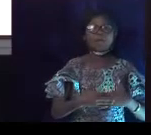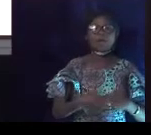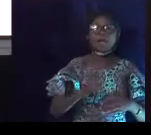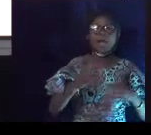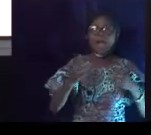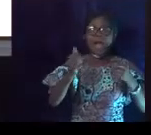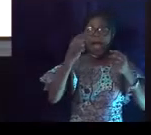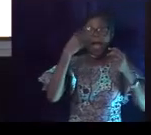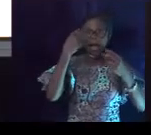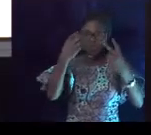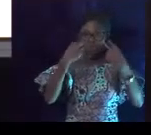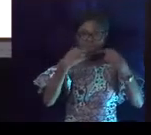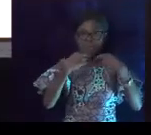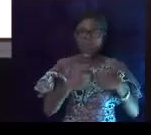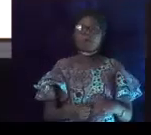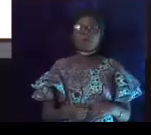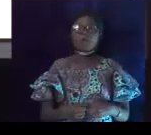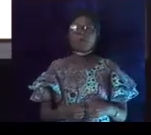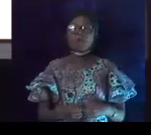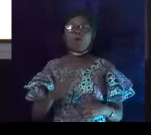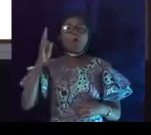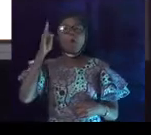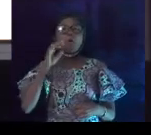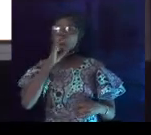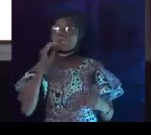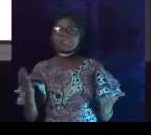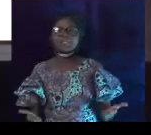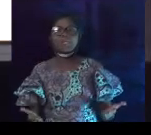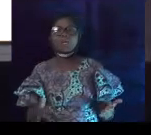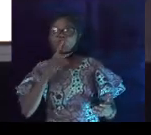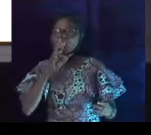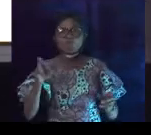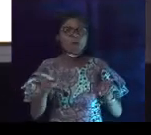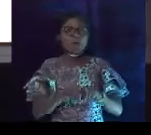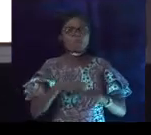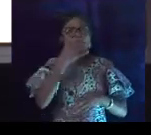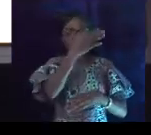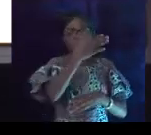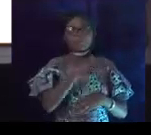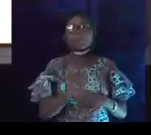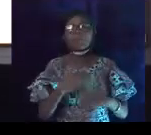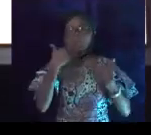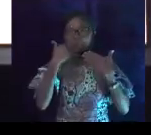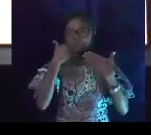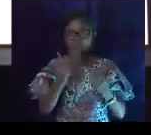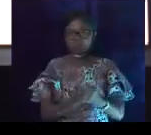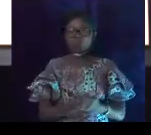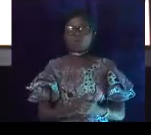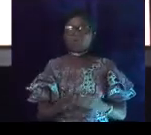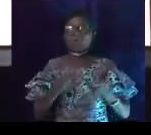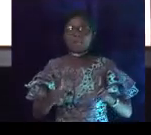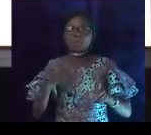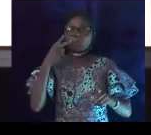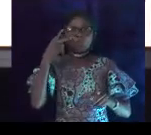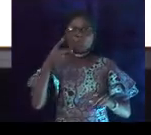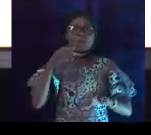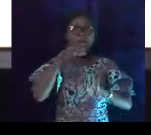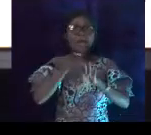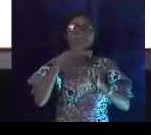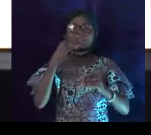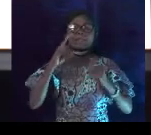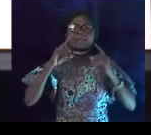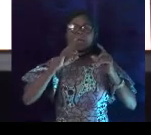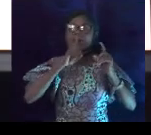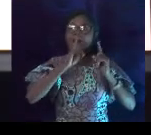Welcome back. Eyes on me. Uncle Wopo is here. You are also there. Good. Now let's look at the answers